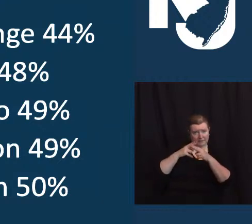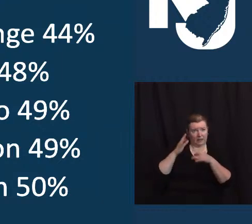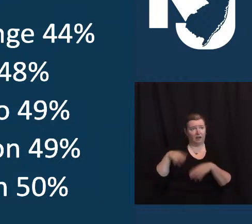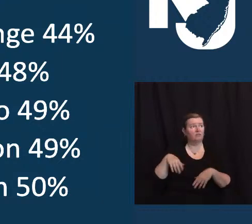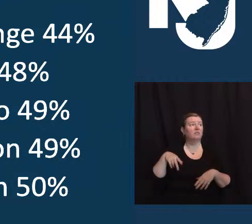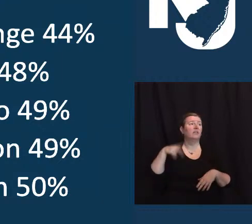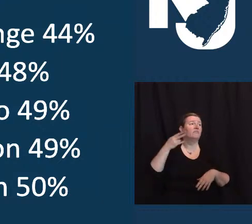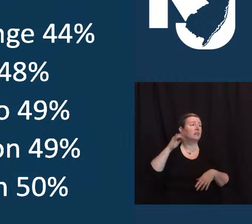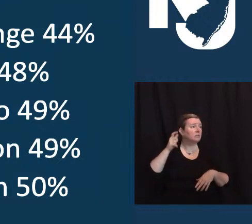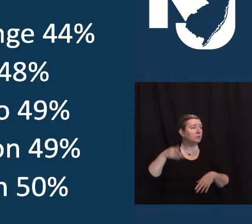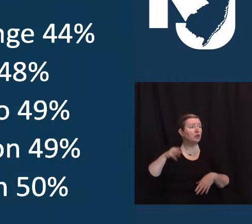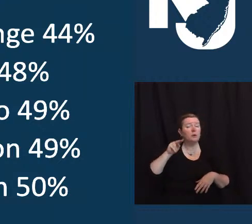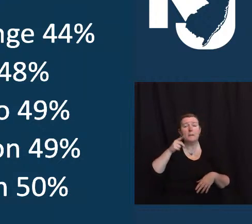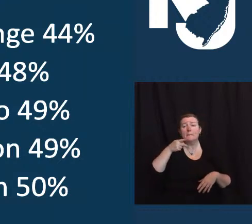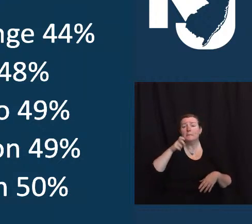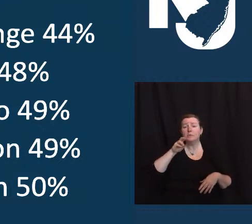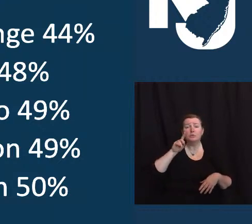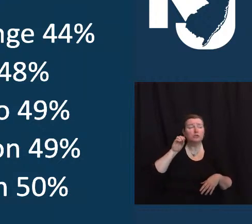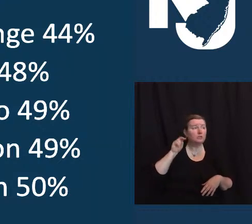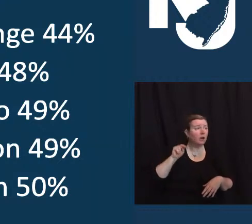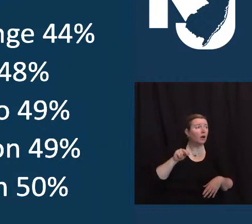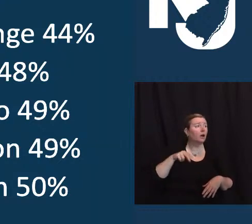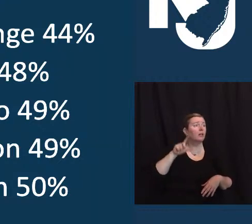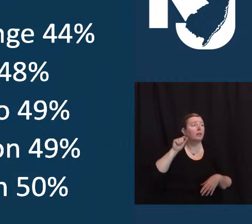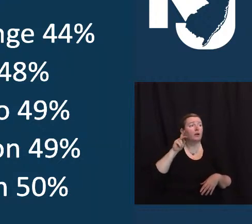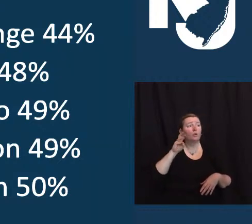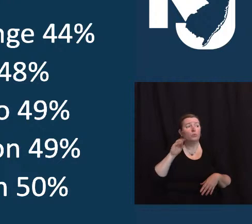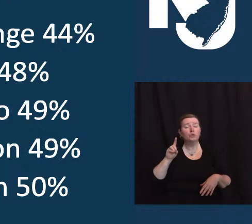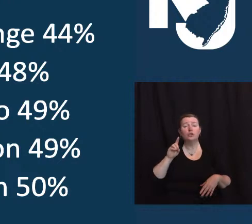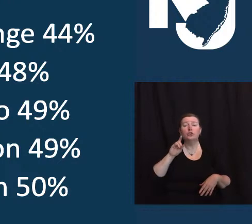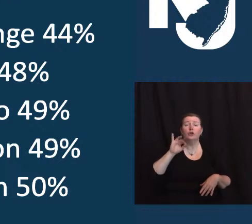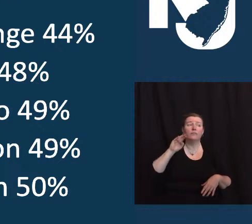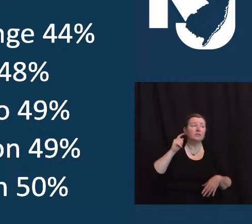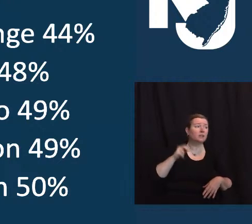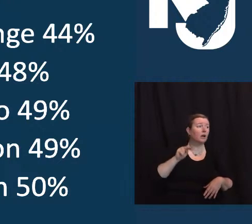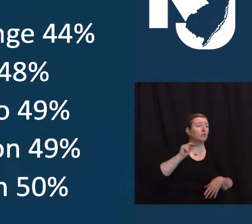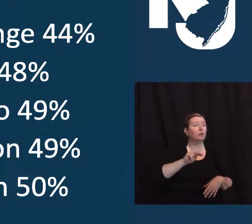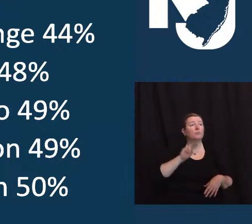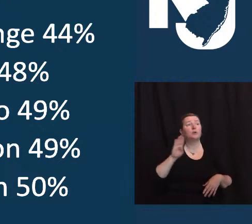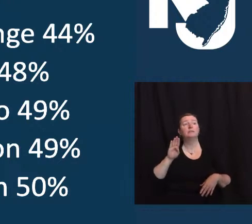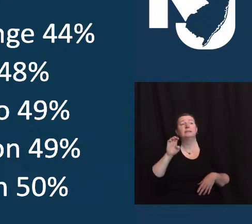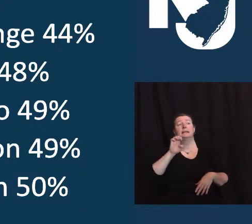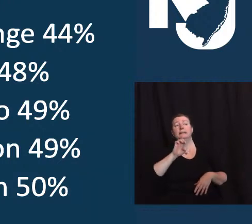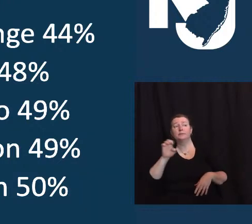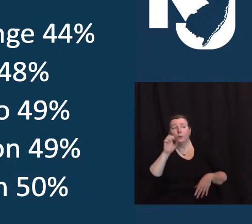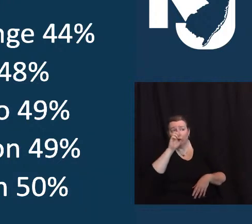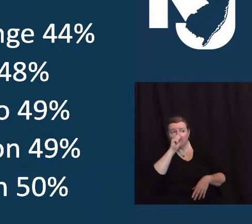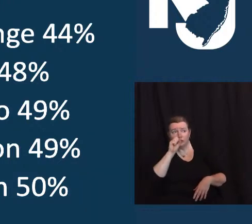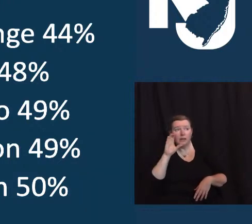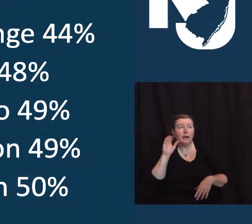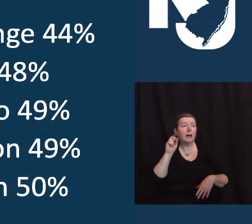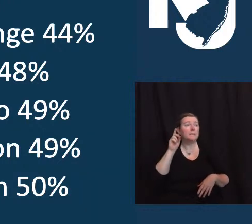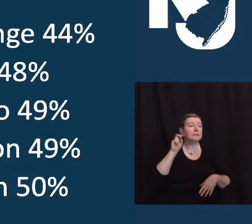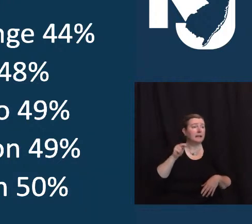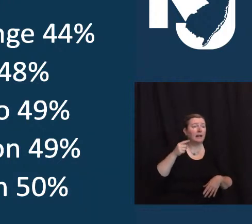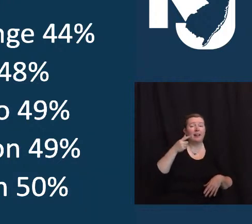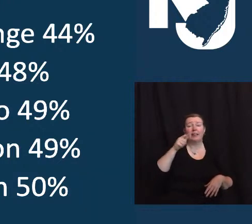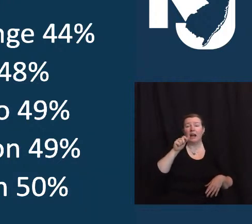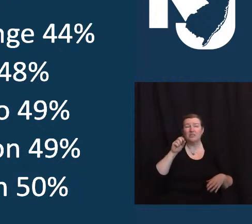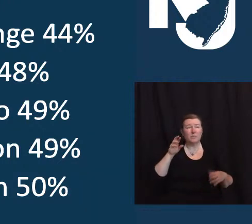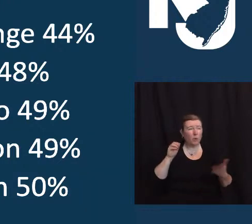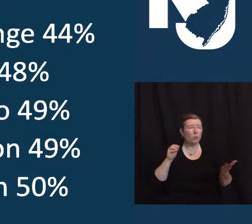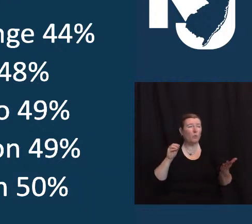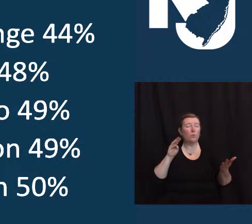Lakewood, Irvington, New Brunswick, East Orange, Camden, Glassboro, and Wallington, all under 50%,